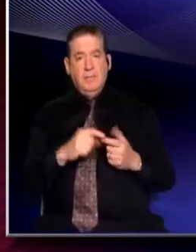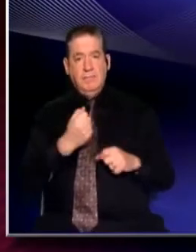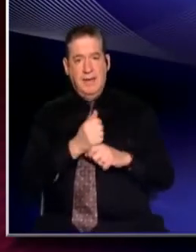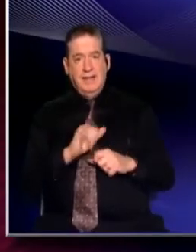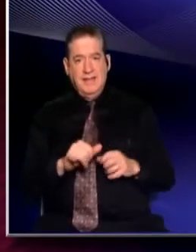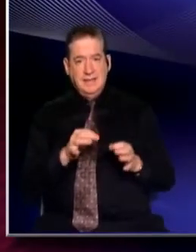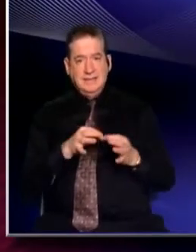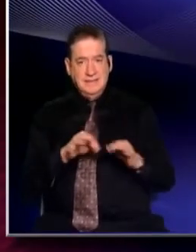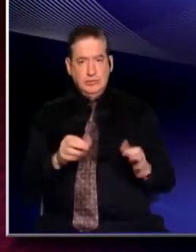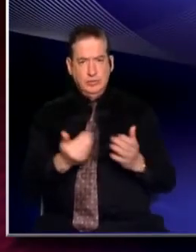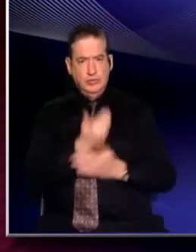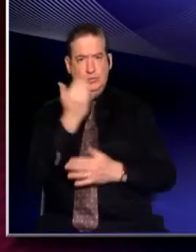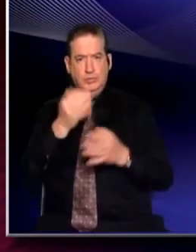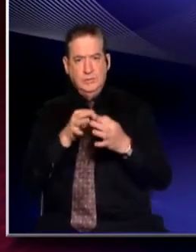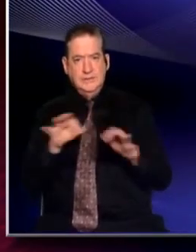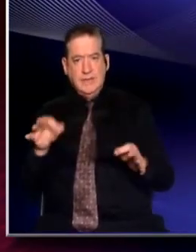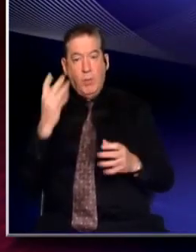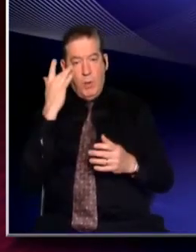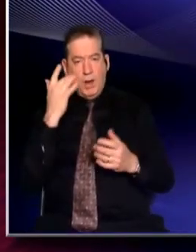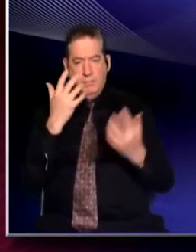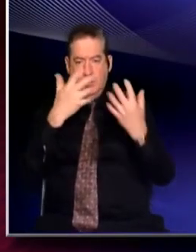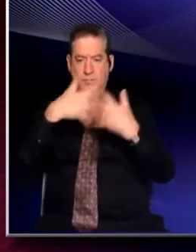sentence just so that it flows a little bit better.